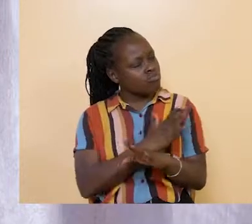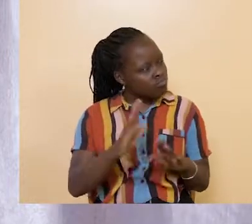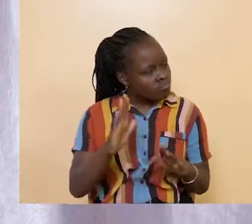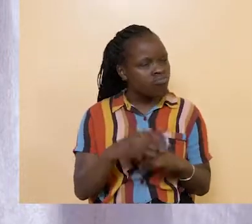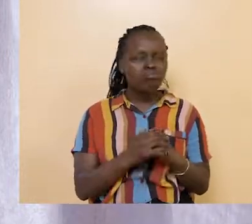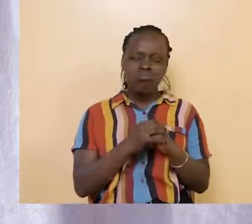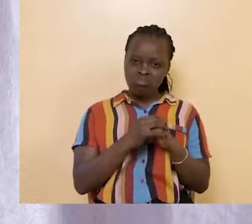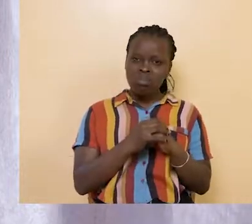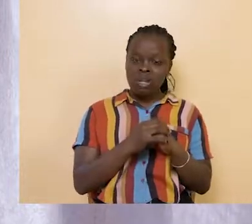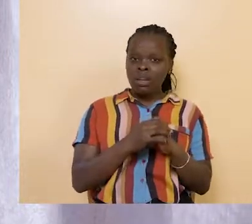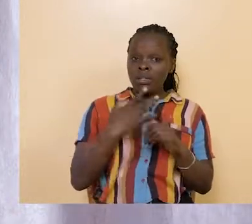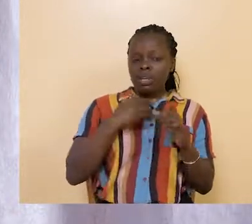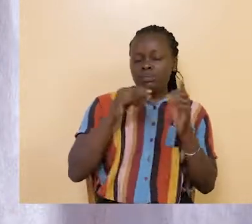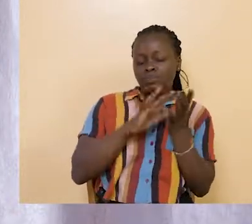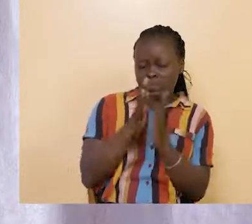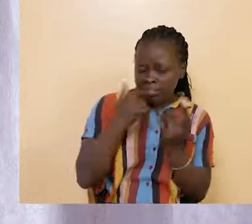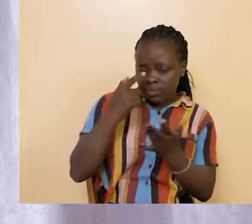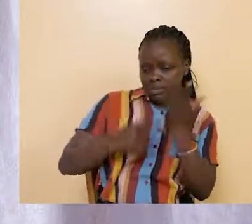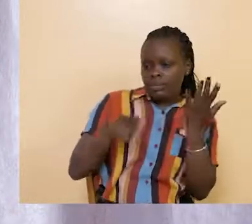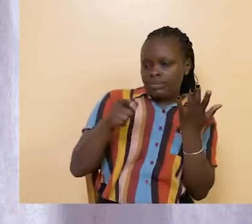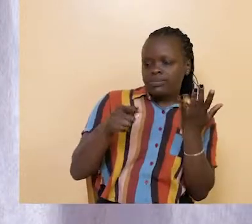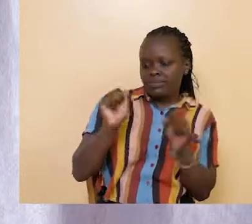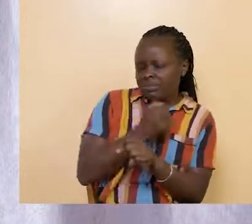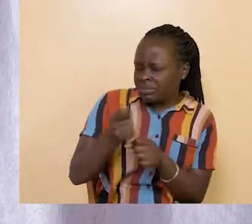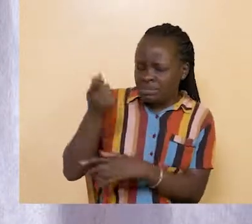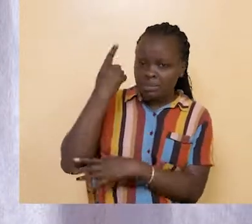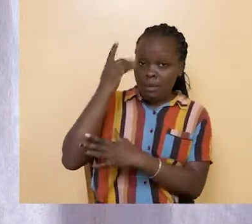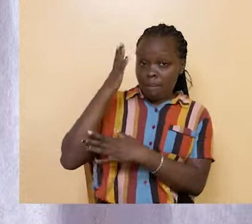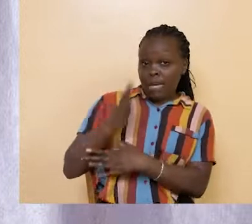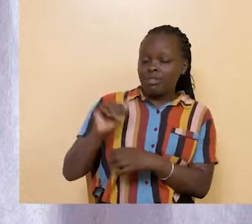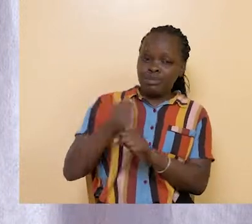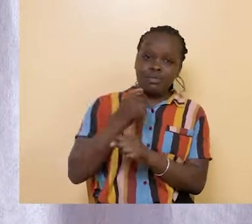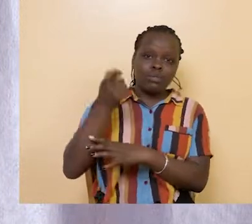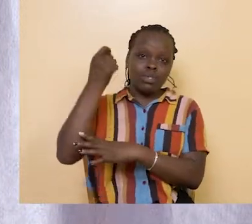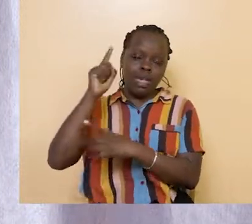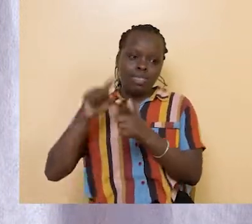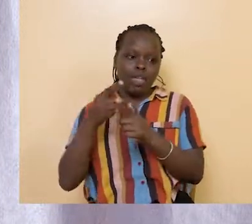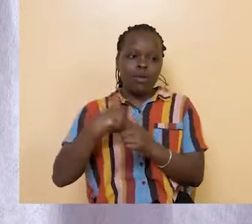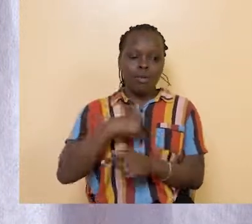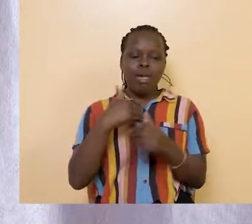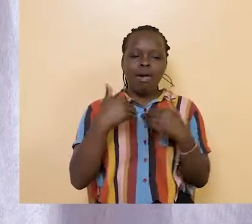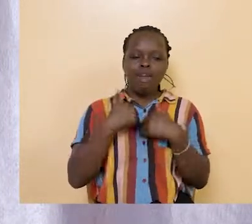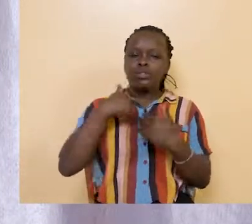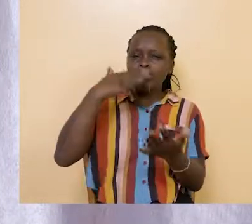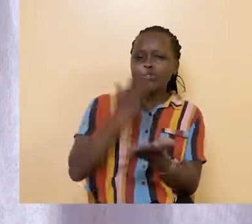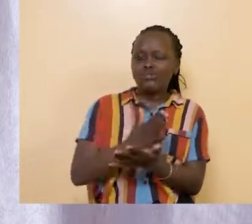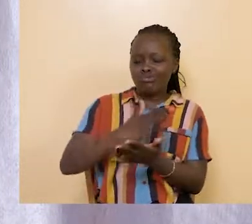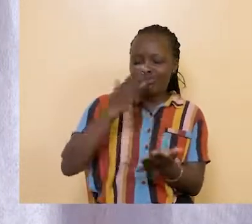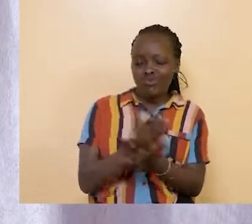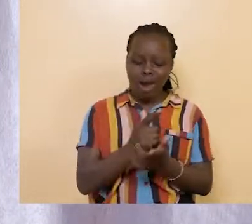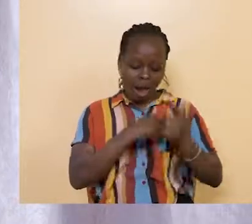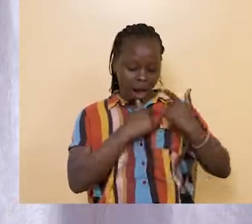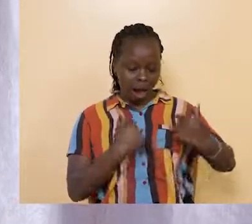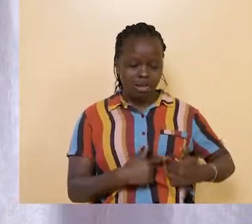and scripture says that it's a puzzle that no one can figure out, then we have a real heart problem.